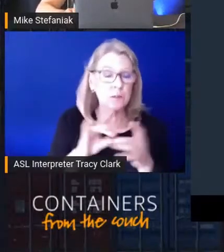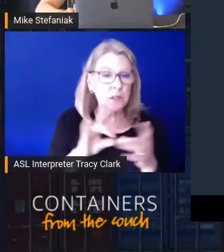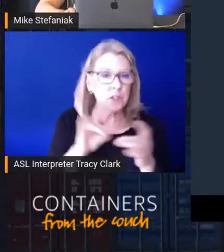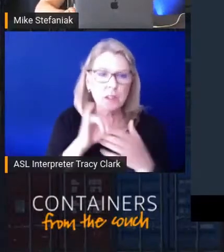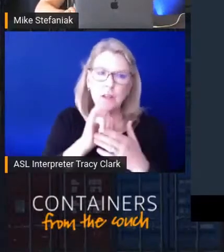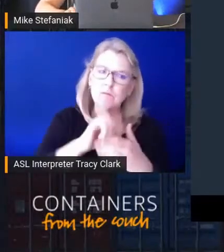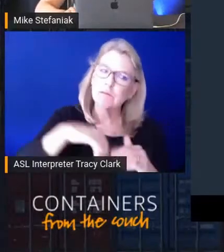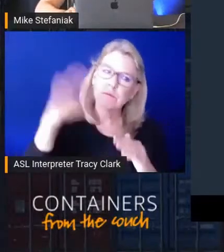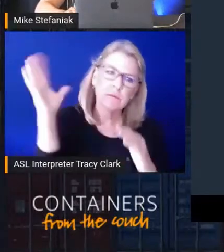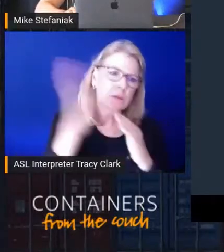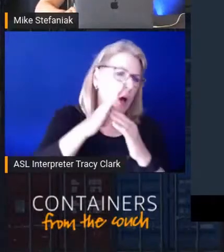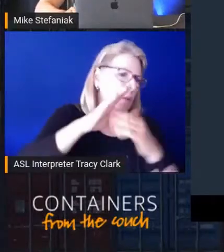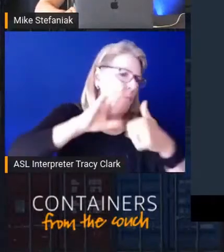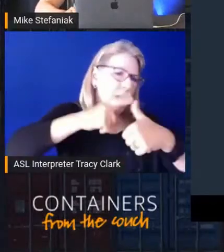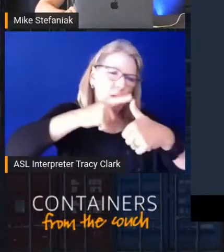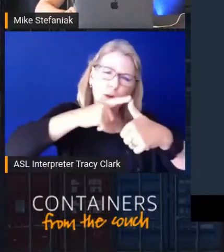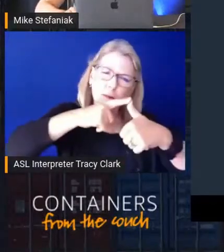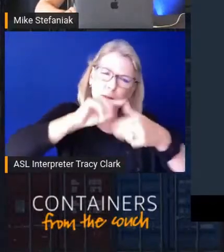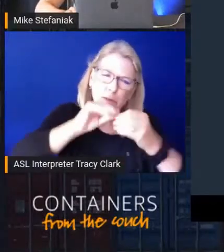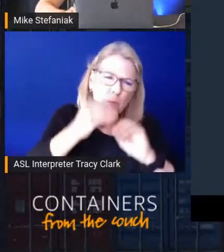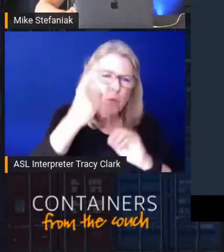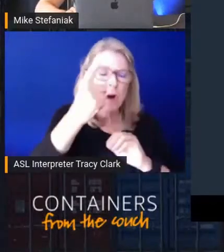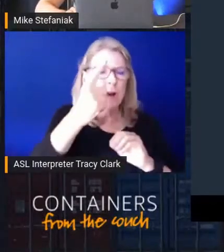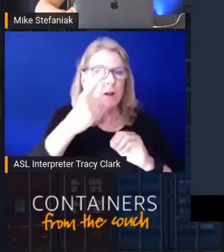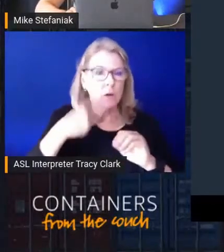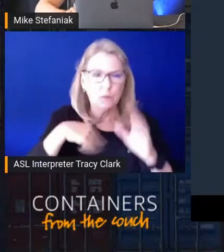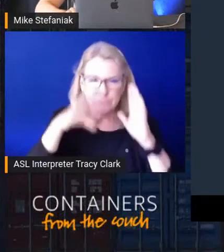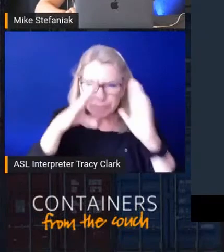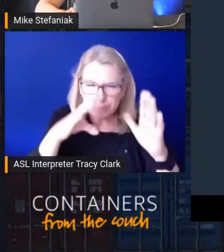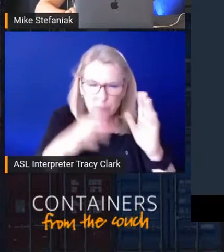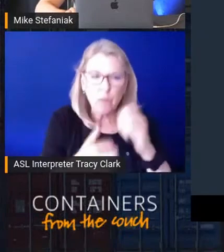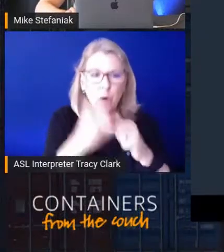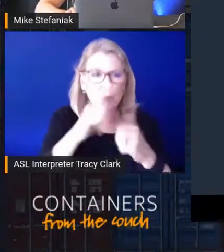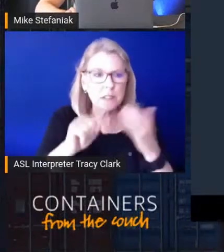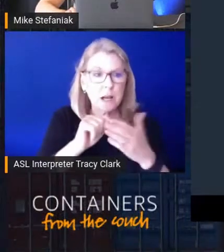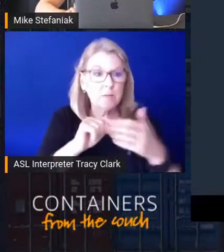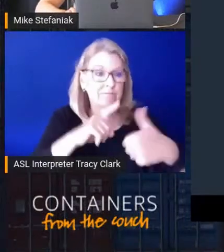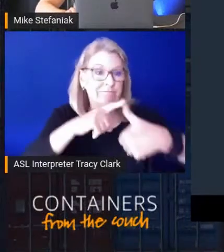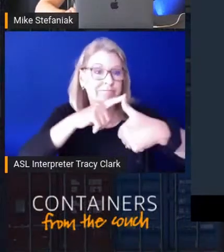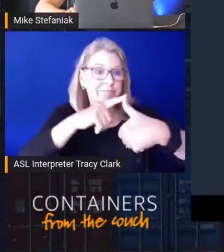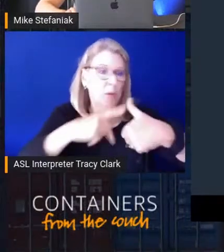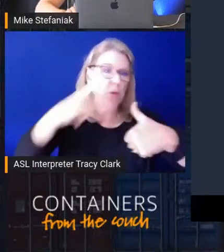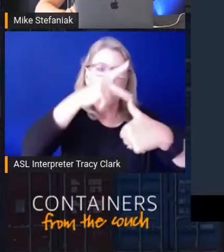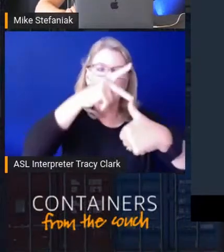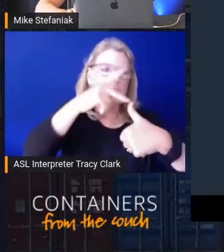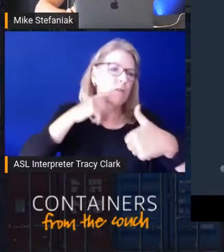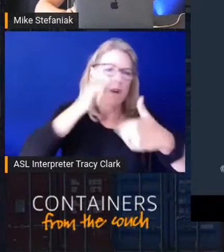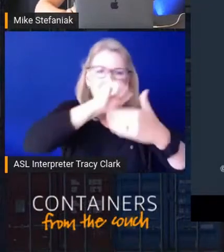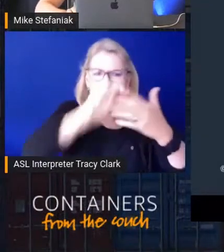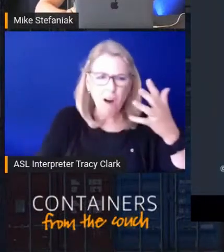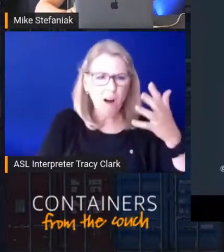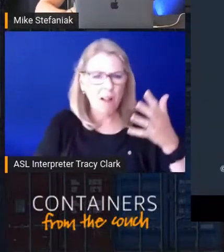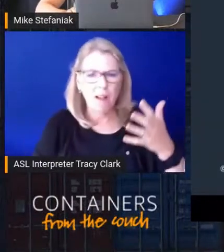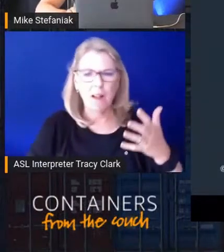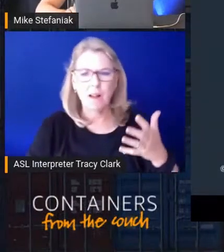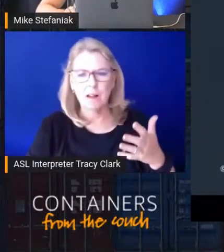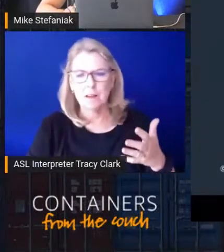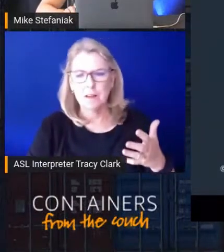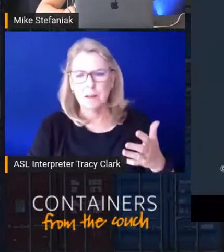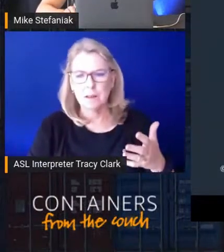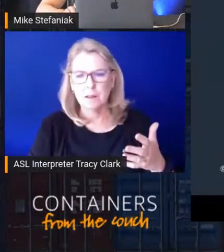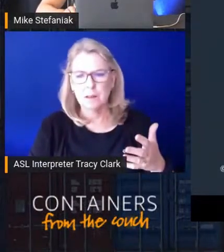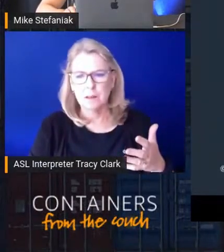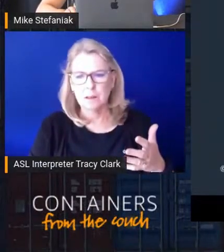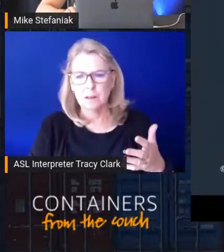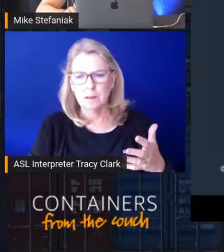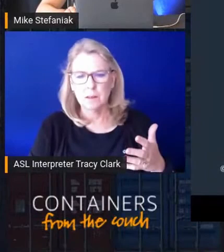probably the most time on. It's the feature that gets prioritized over everything else. And you saw this in the